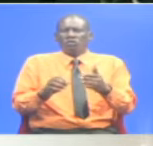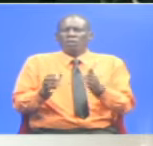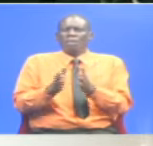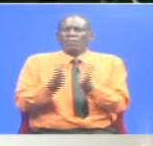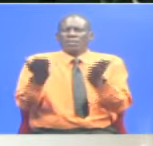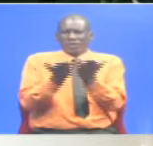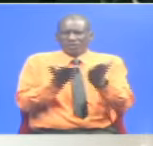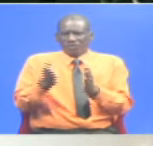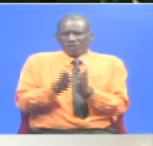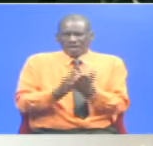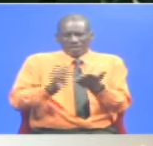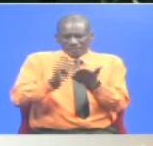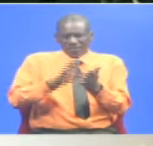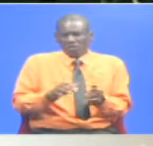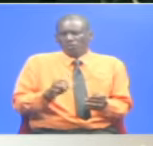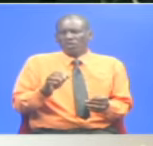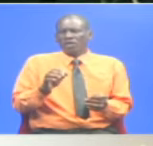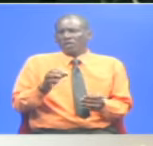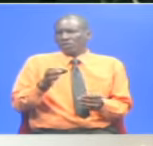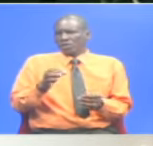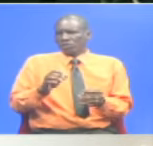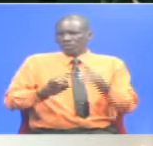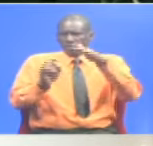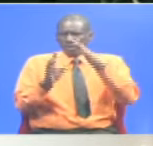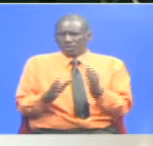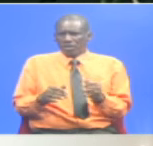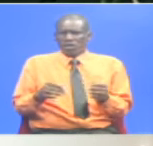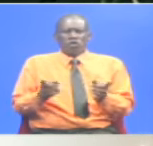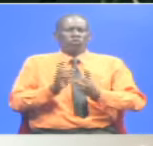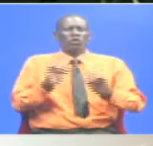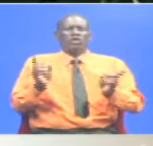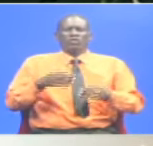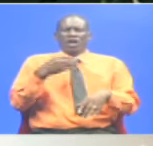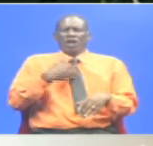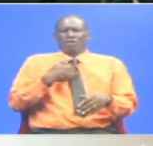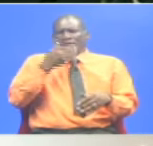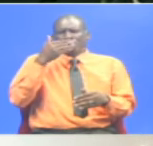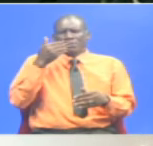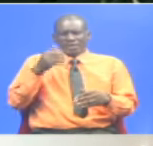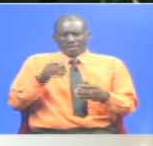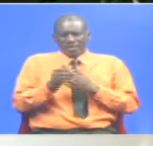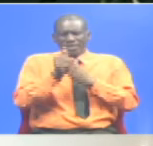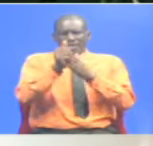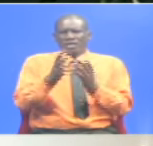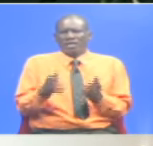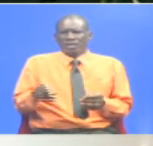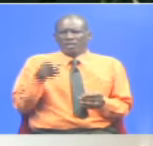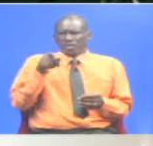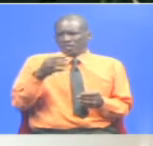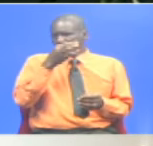You can't get a better master. You know, he was,